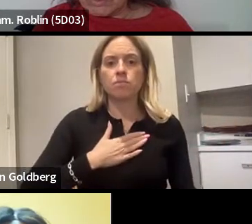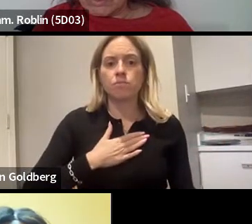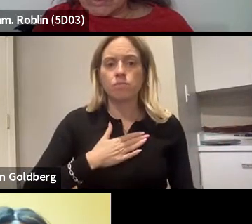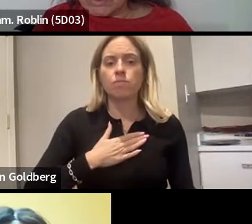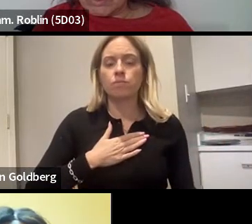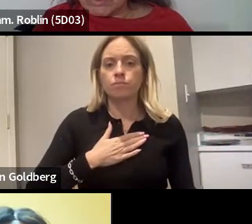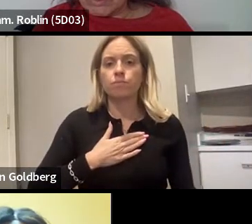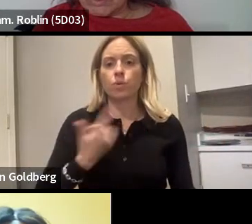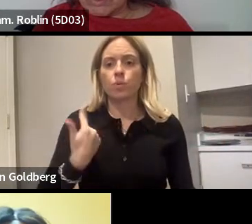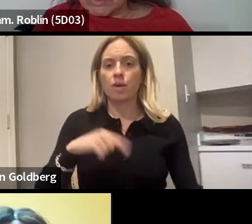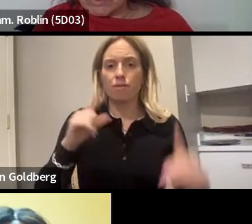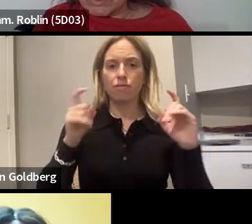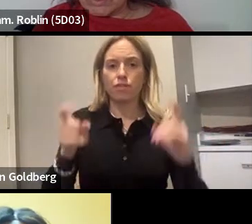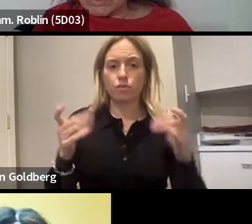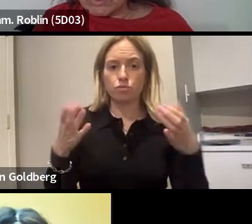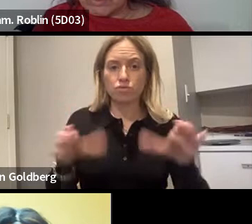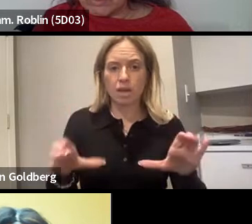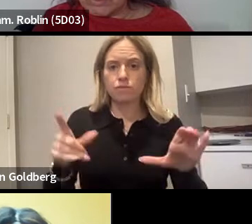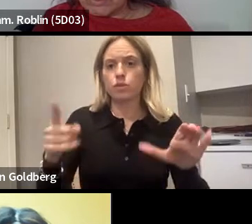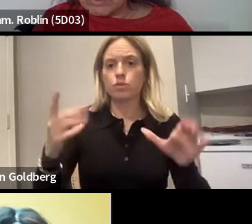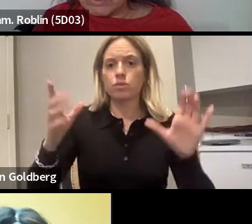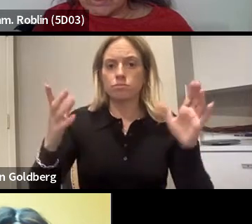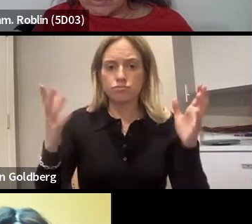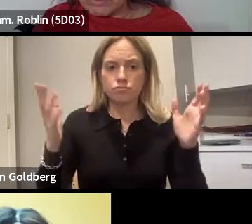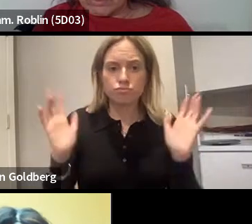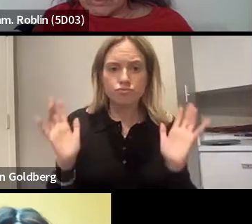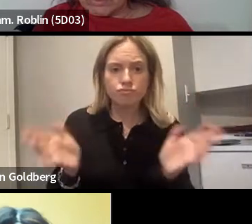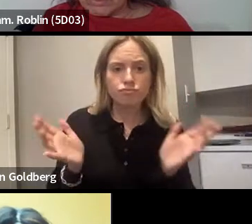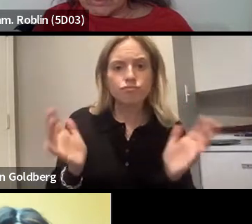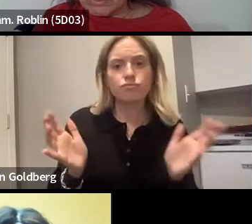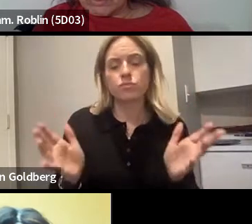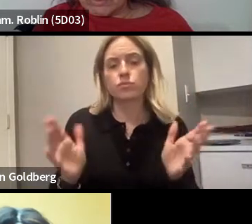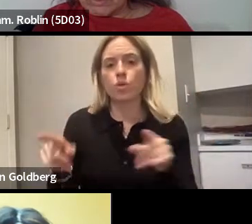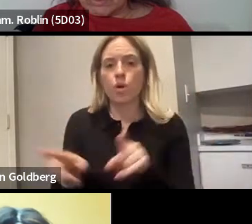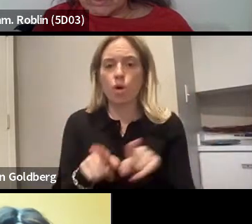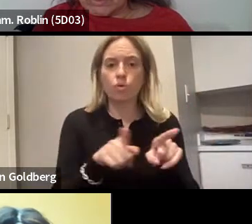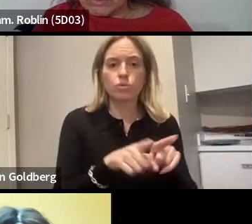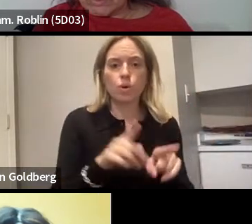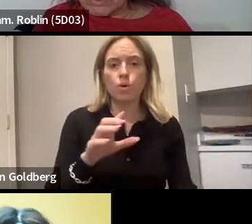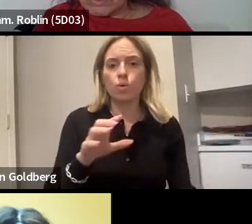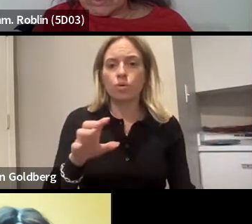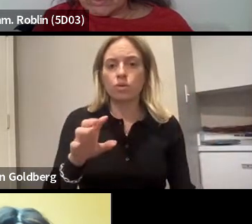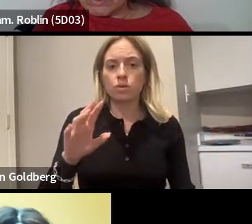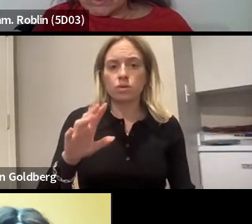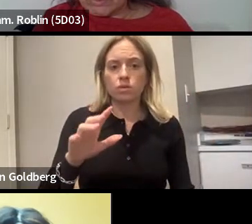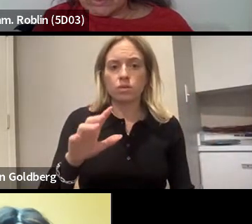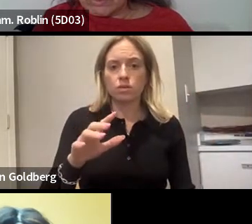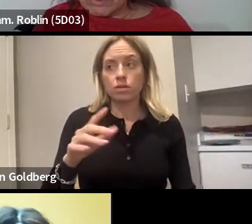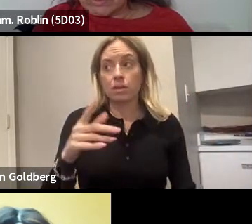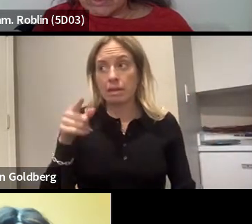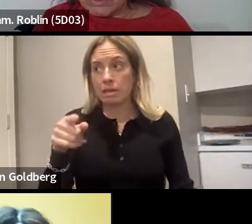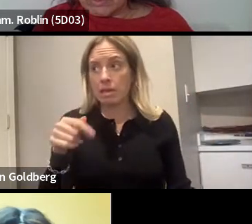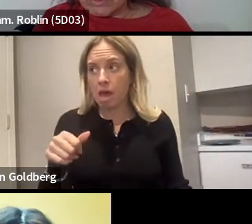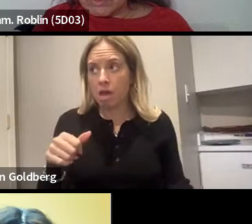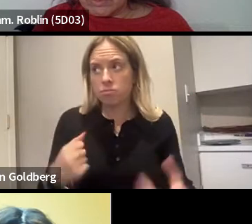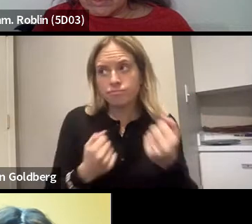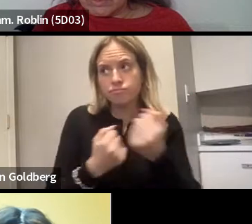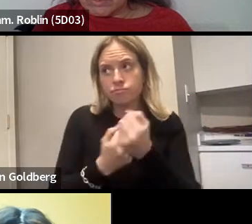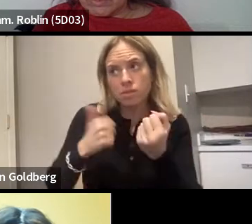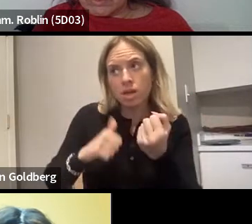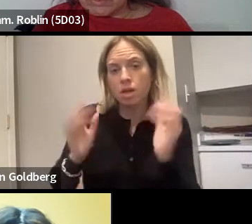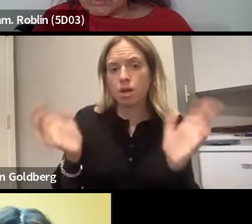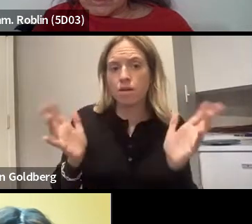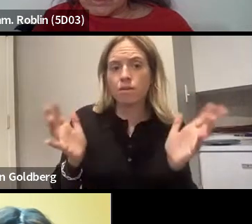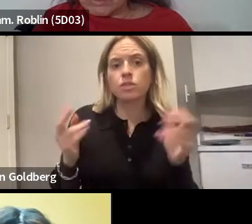We've given you an opportunity to speak. We've also given the commissioner his opportunity to rebut any conversation. He took the time just to